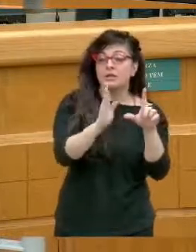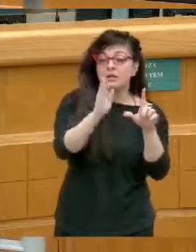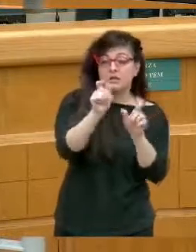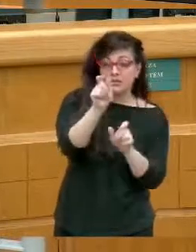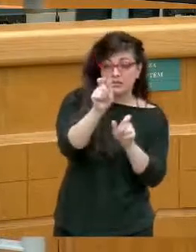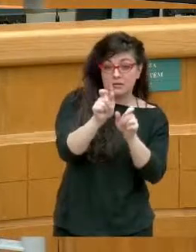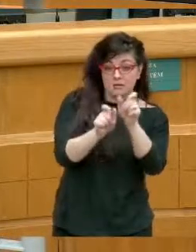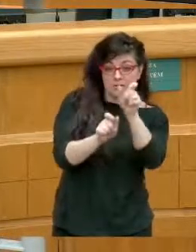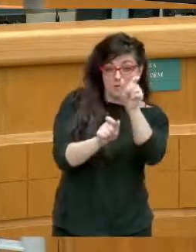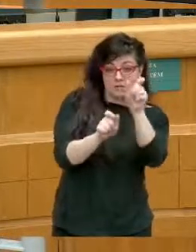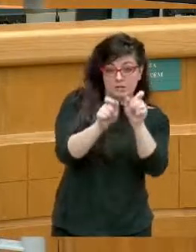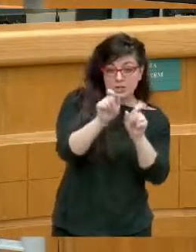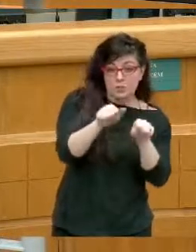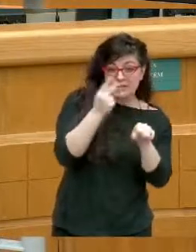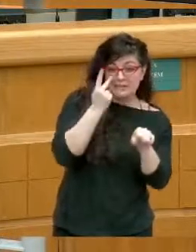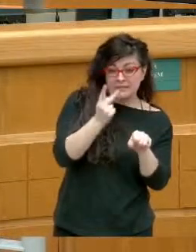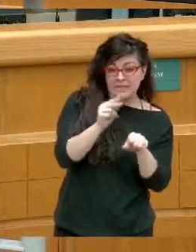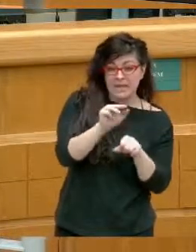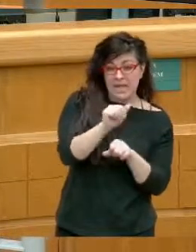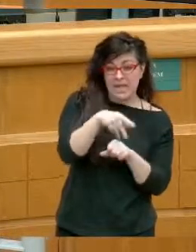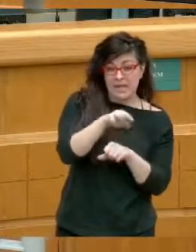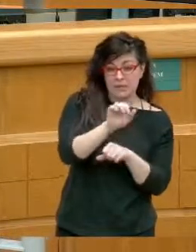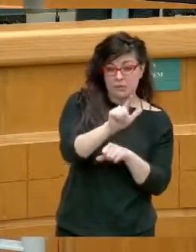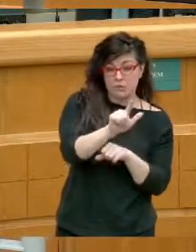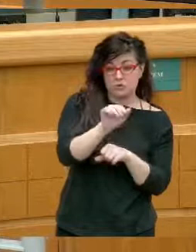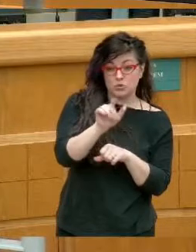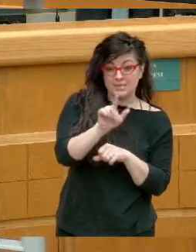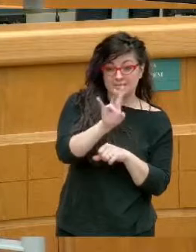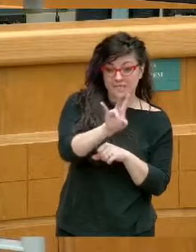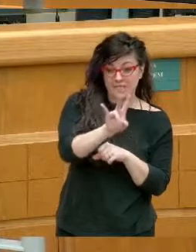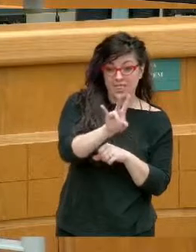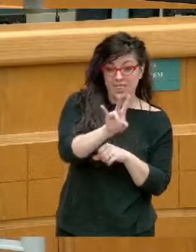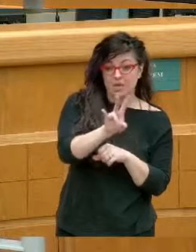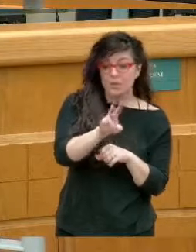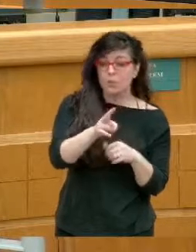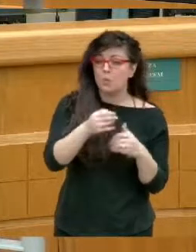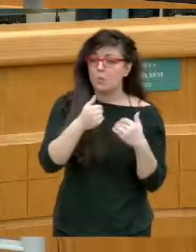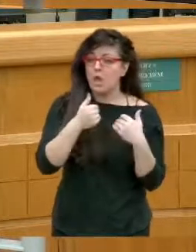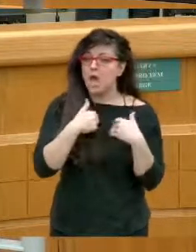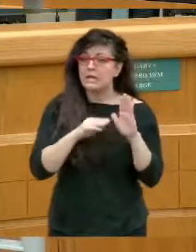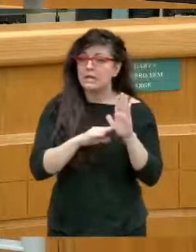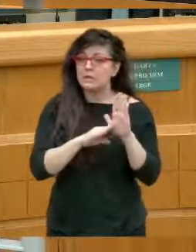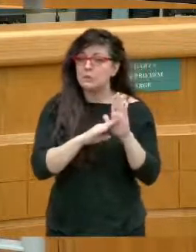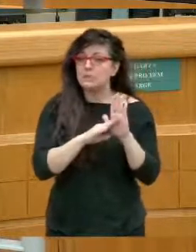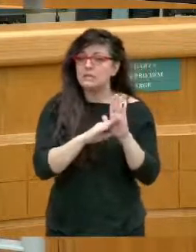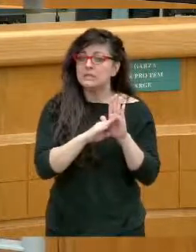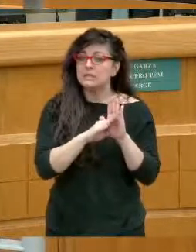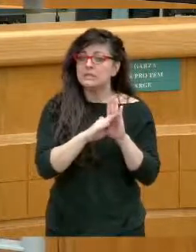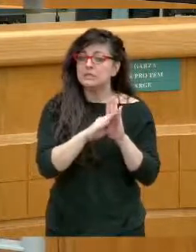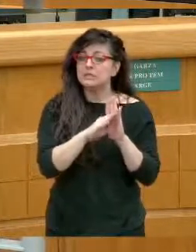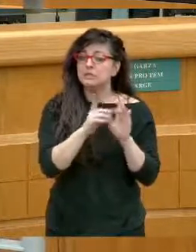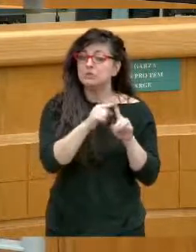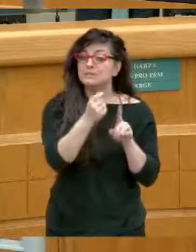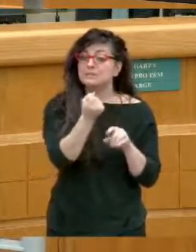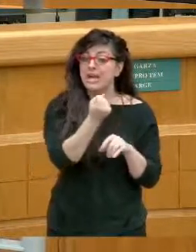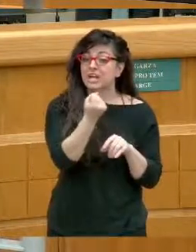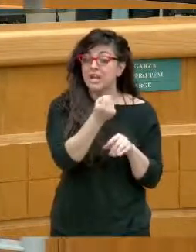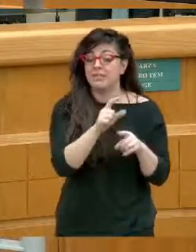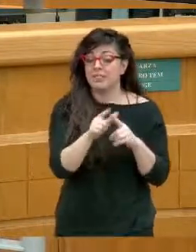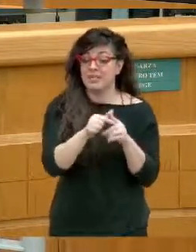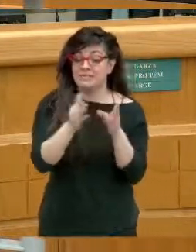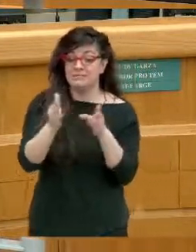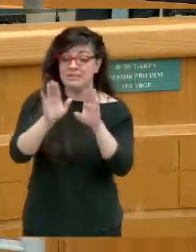27th forward, we had a steady increase in the encounter density index all the way to Saturday. And then from Sunday